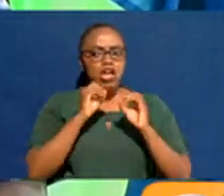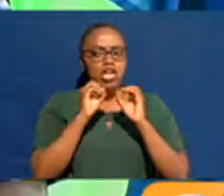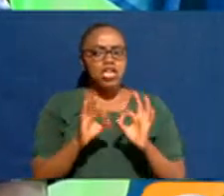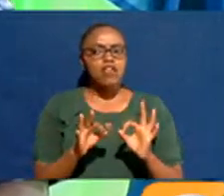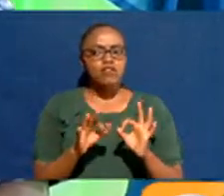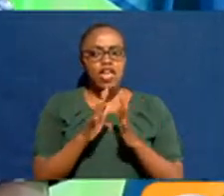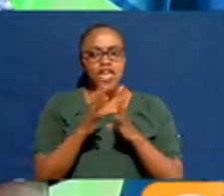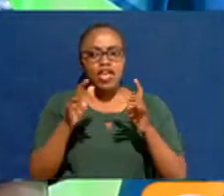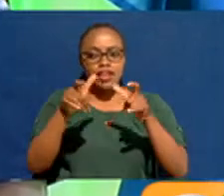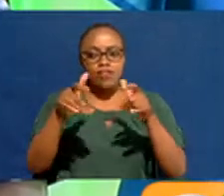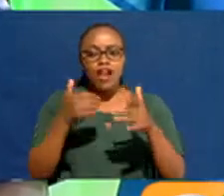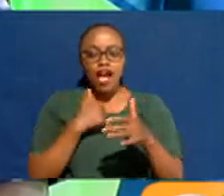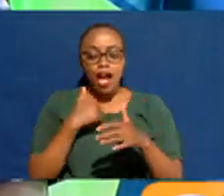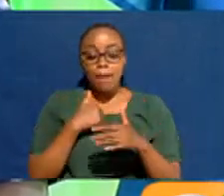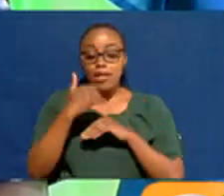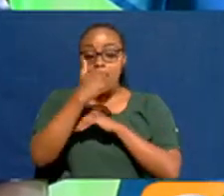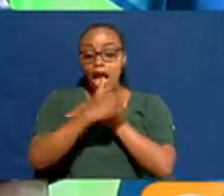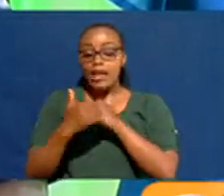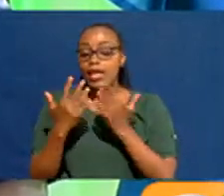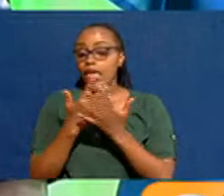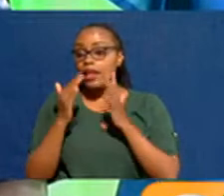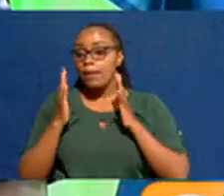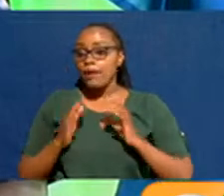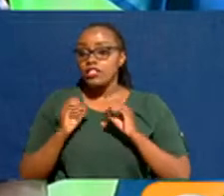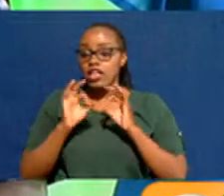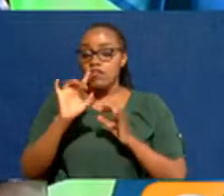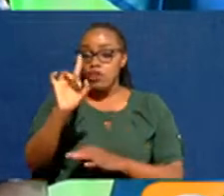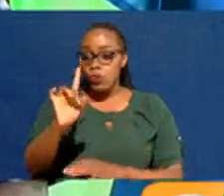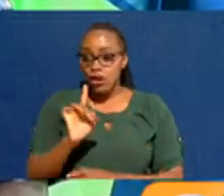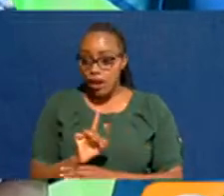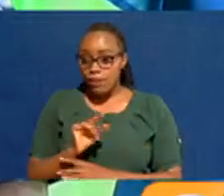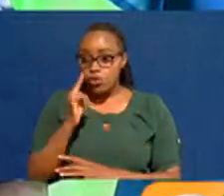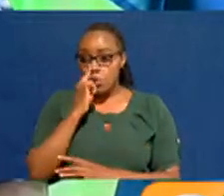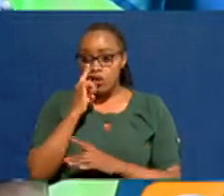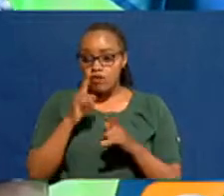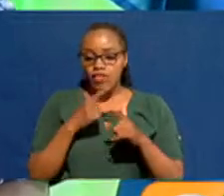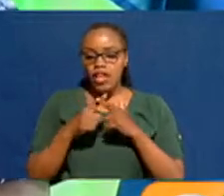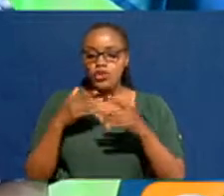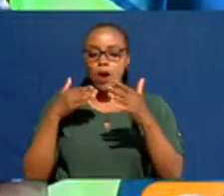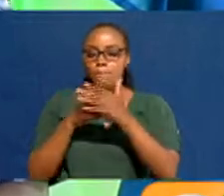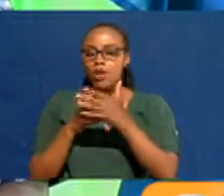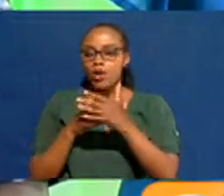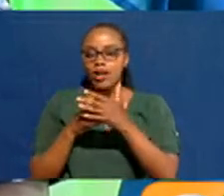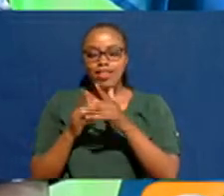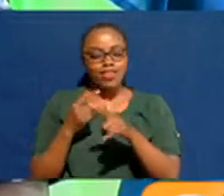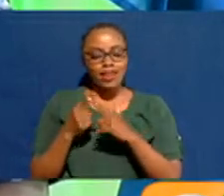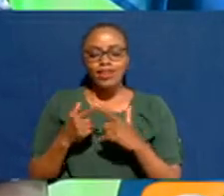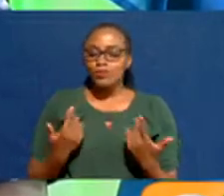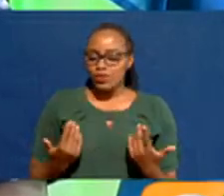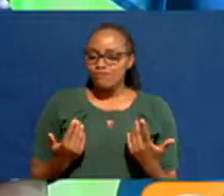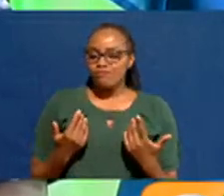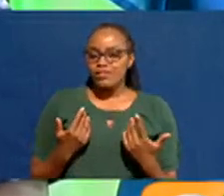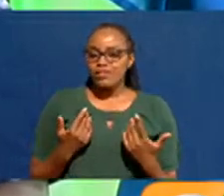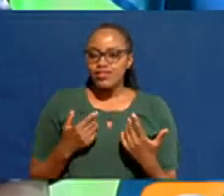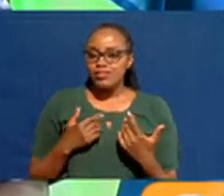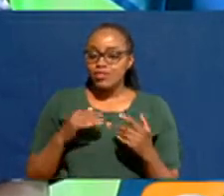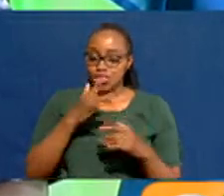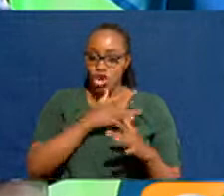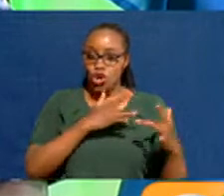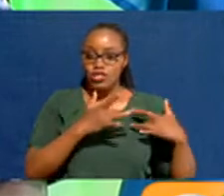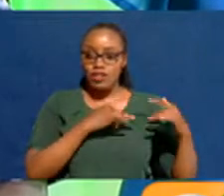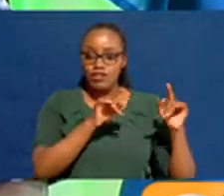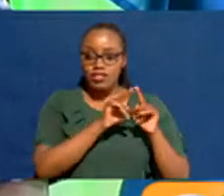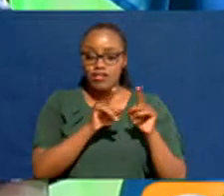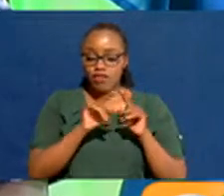any journalist had been harmed by anybody. If you had come to this home and you are locked out, you have not been locked out. You cover the president, you